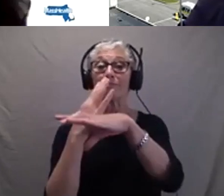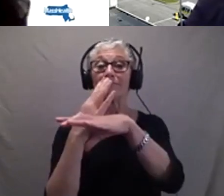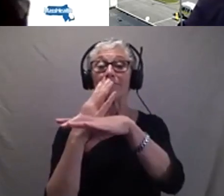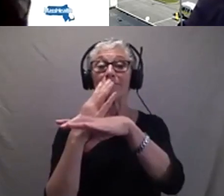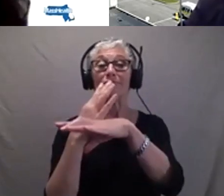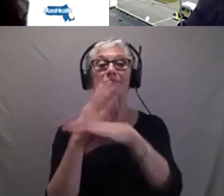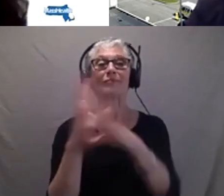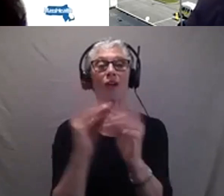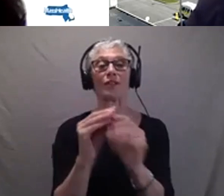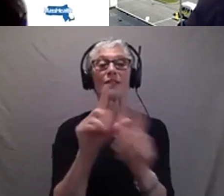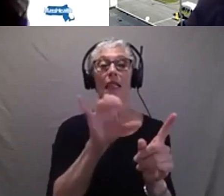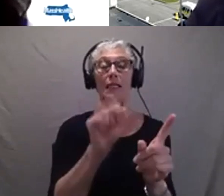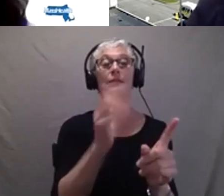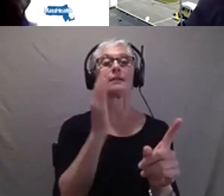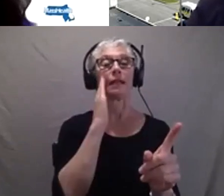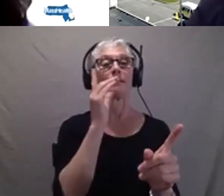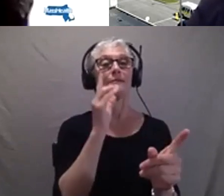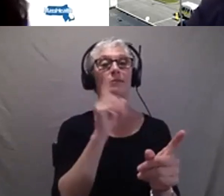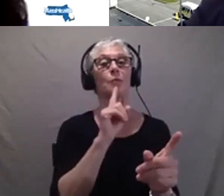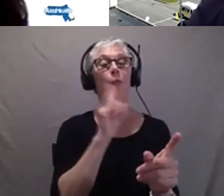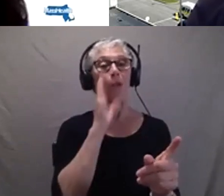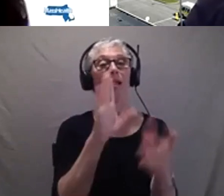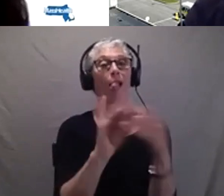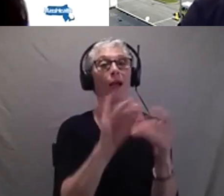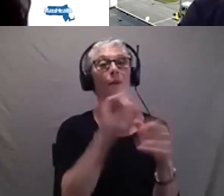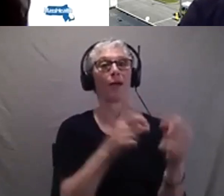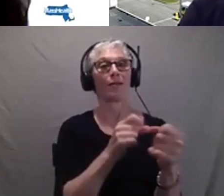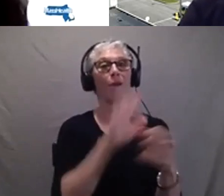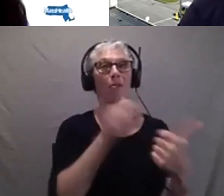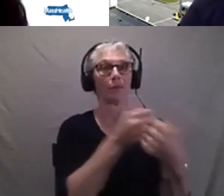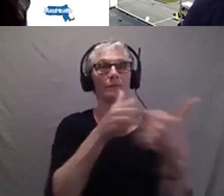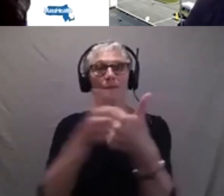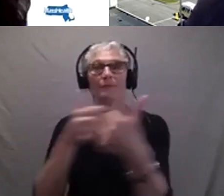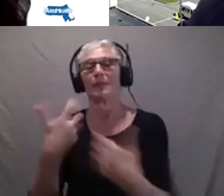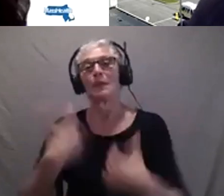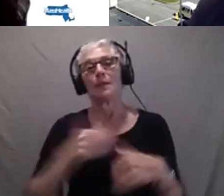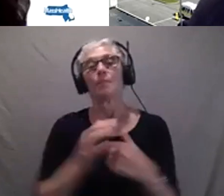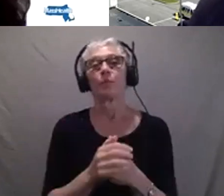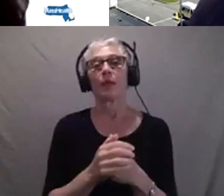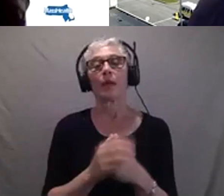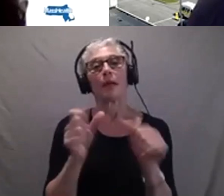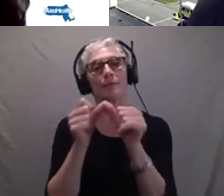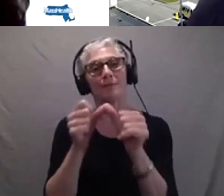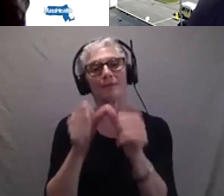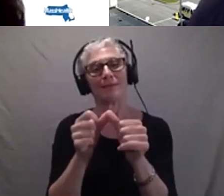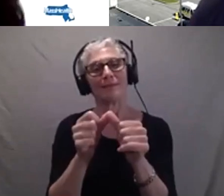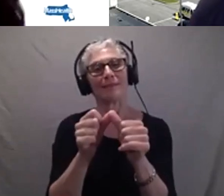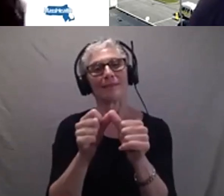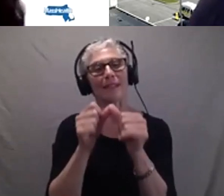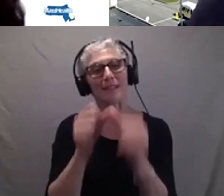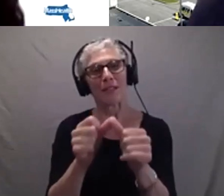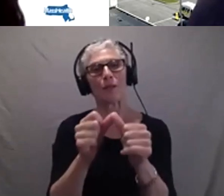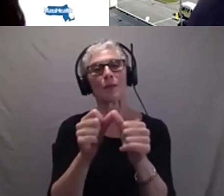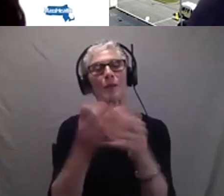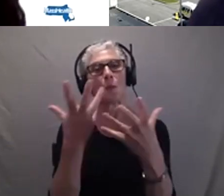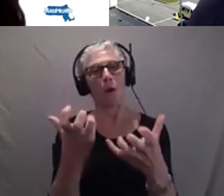can attest to the challenges that that brings with it. I want to thank you for your continued engagement and for wanting to come together